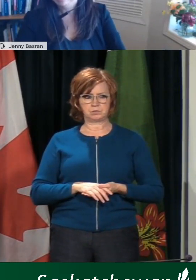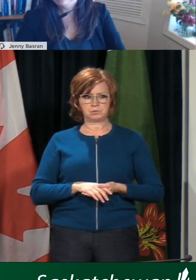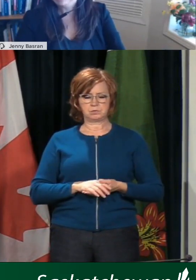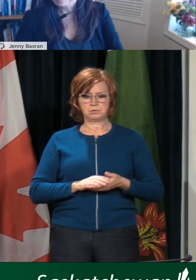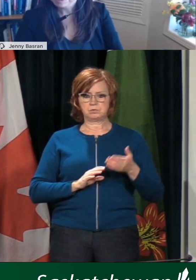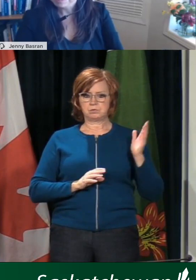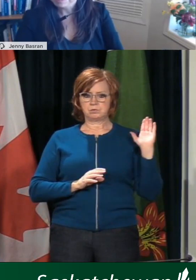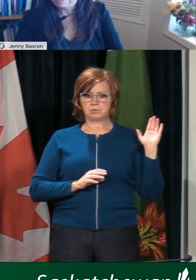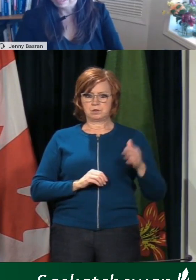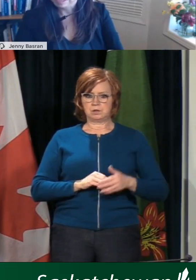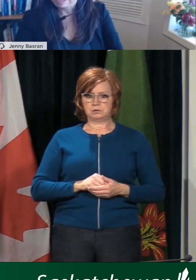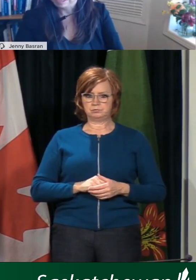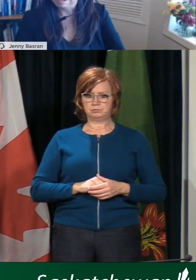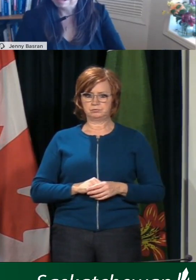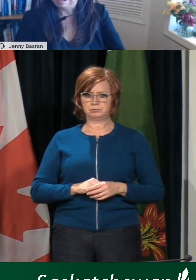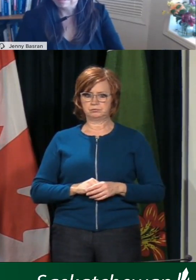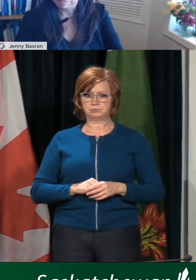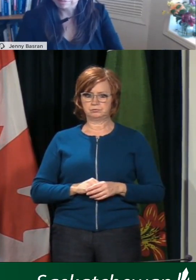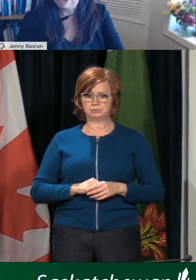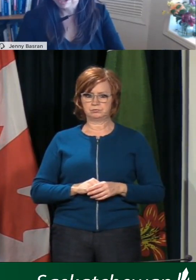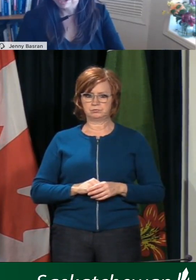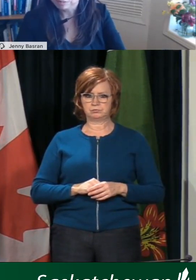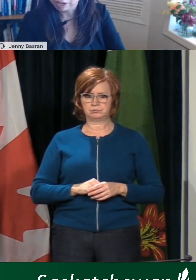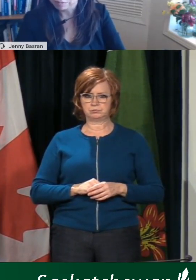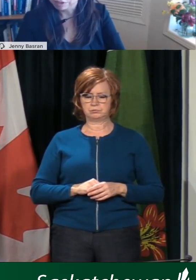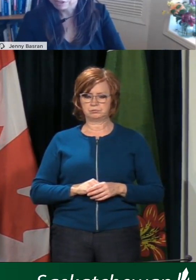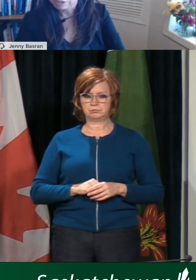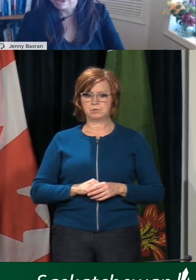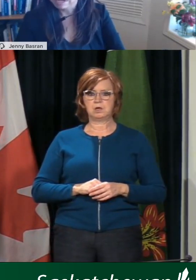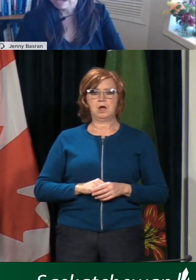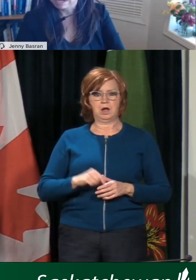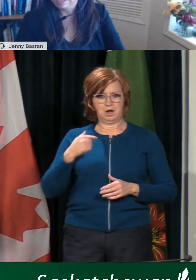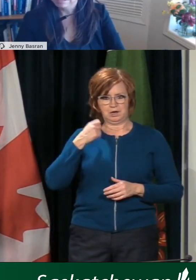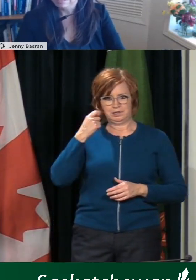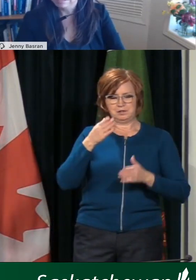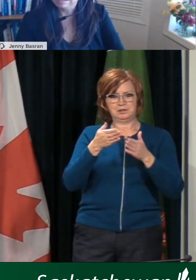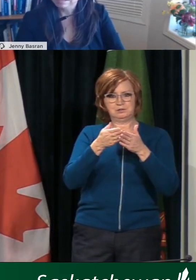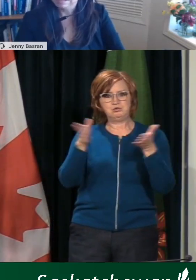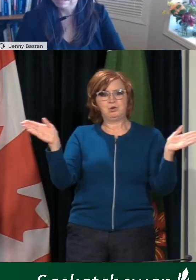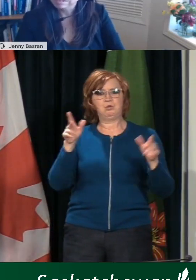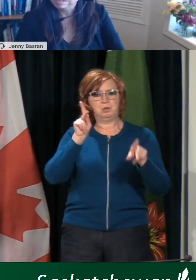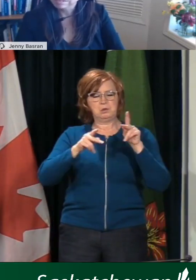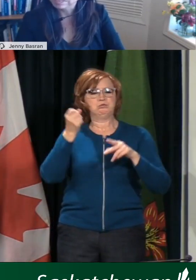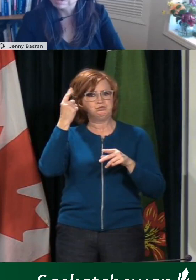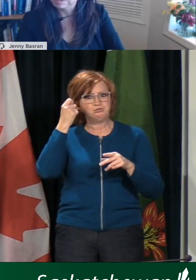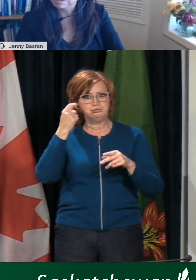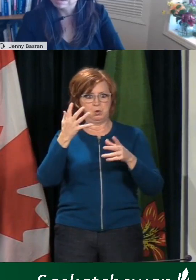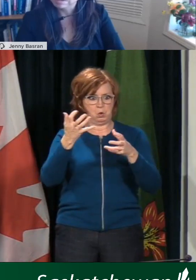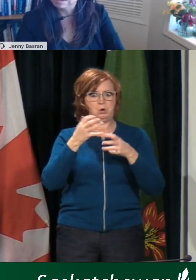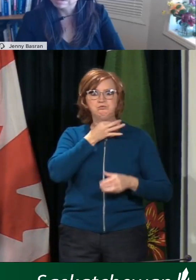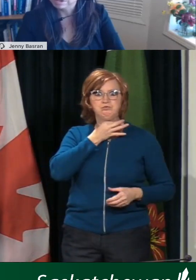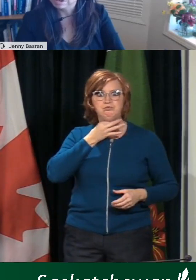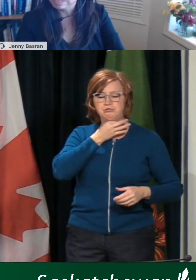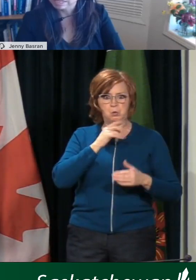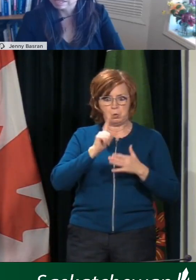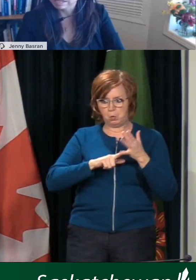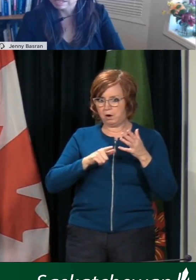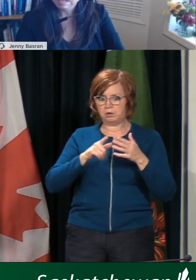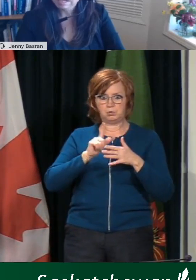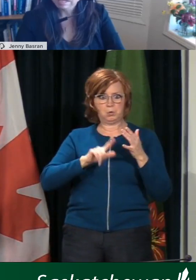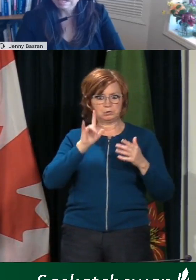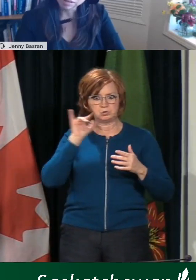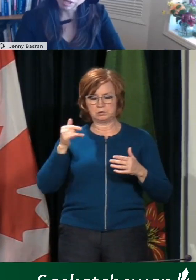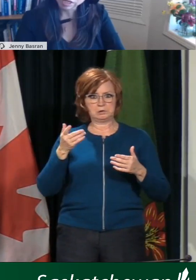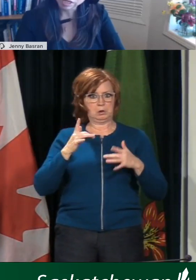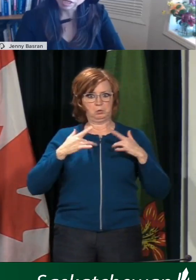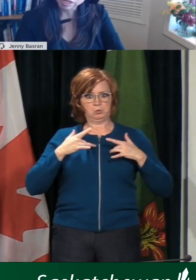So people will, are very curious about how we're doing right now, and the cases are ones that we report out every day. This is